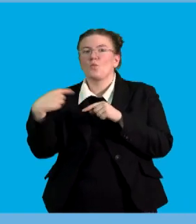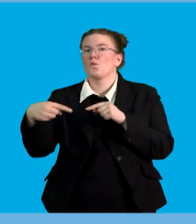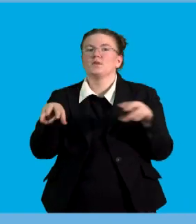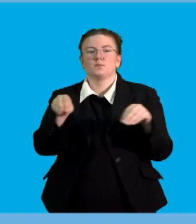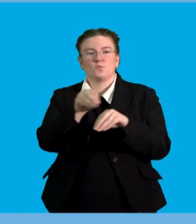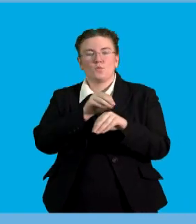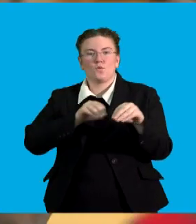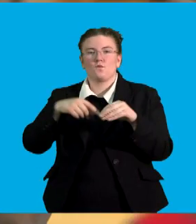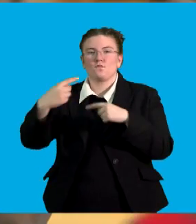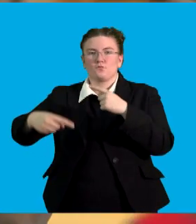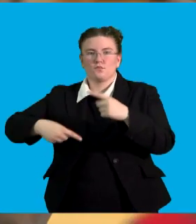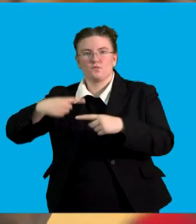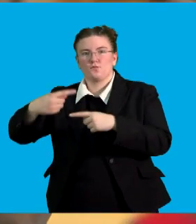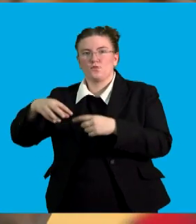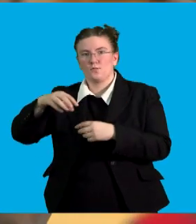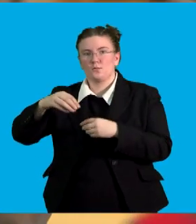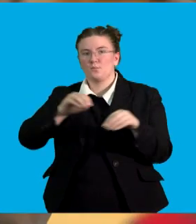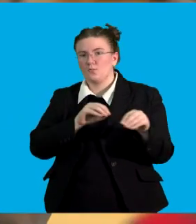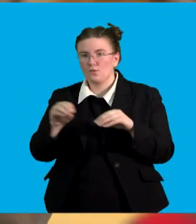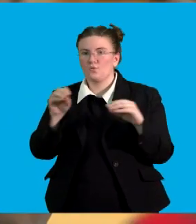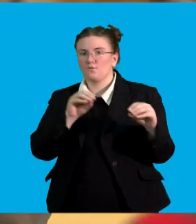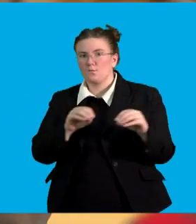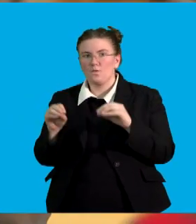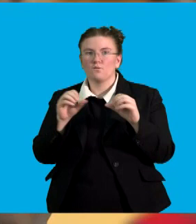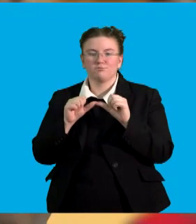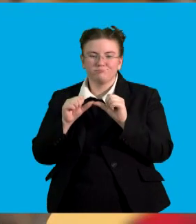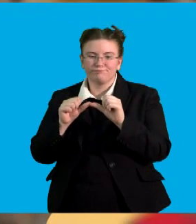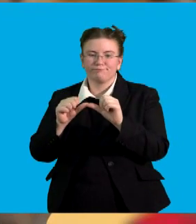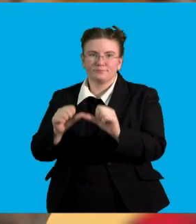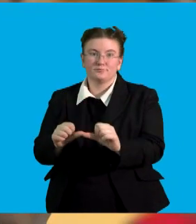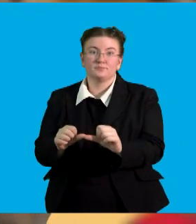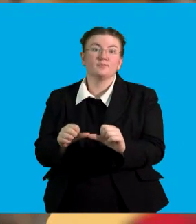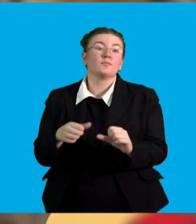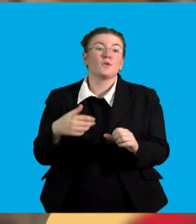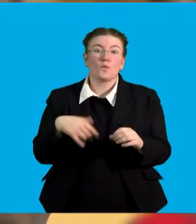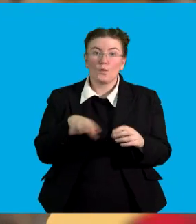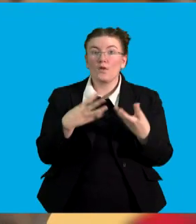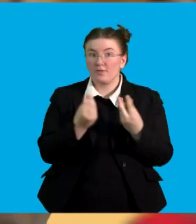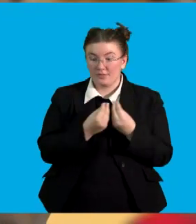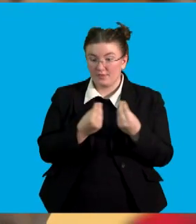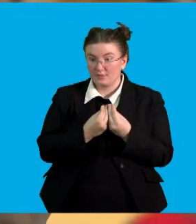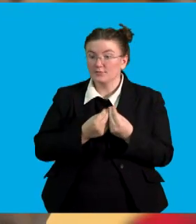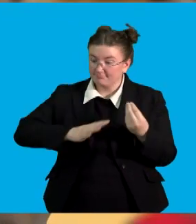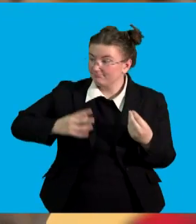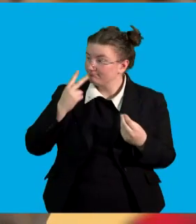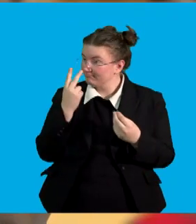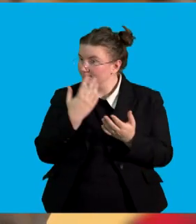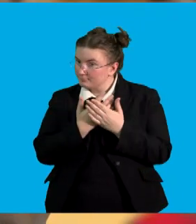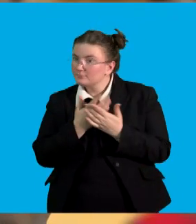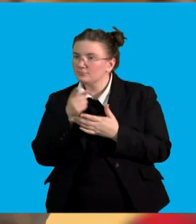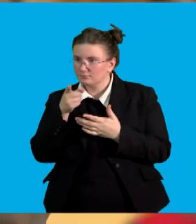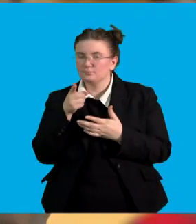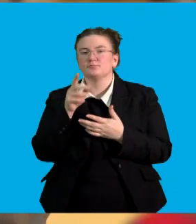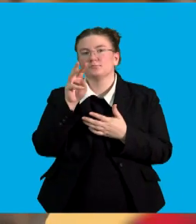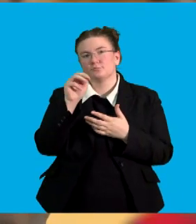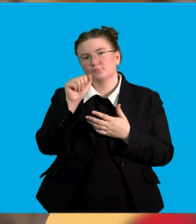motion. So everything around us is made up of matter, and everything that is taking up space and has mass